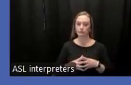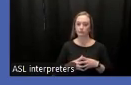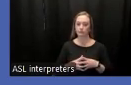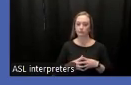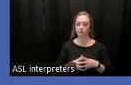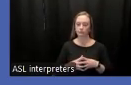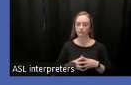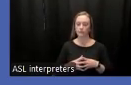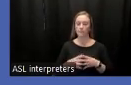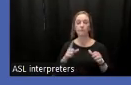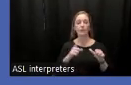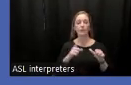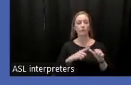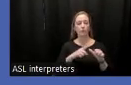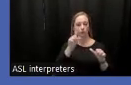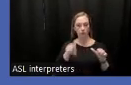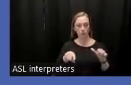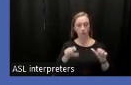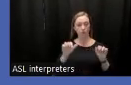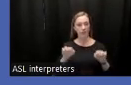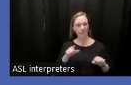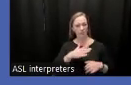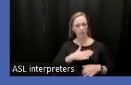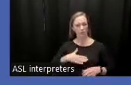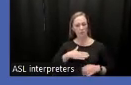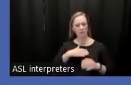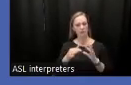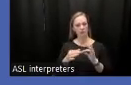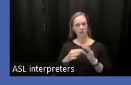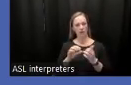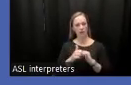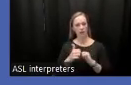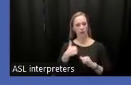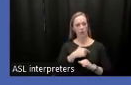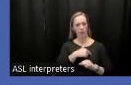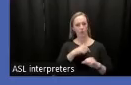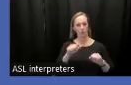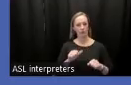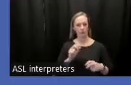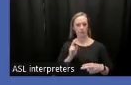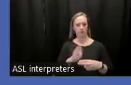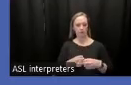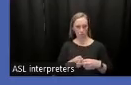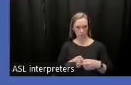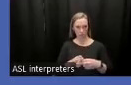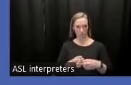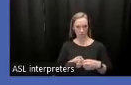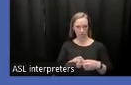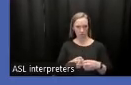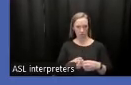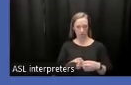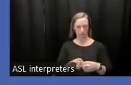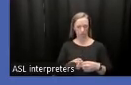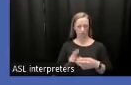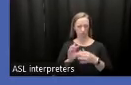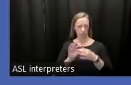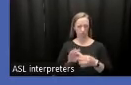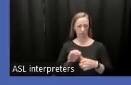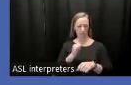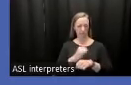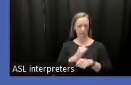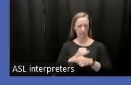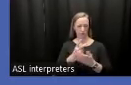So first question is, can you please comment on how we can mention on institutional programs that are targeted for